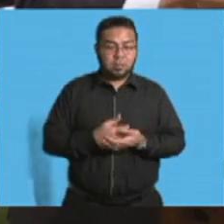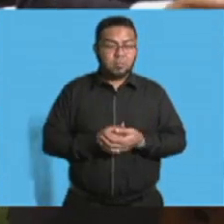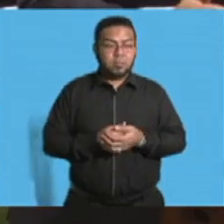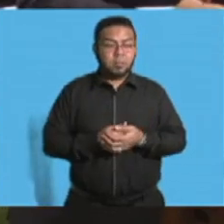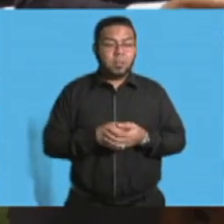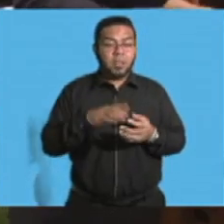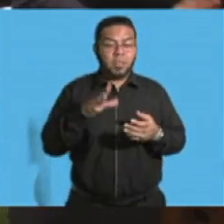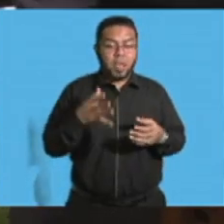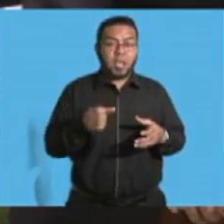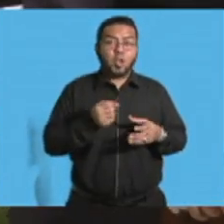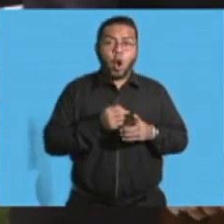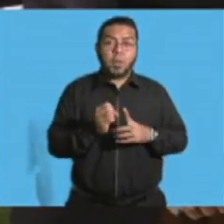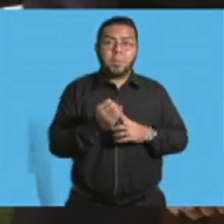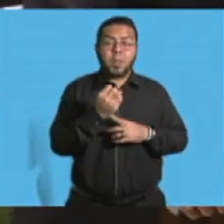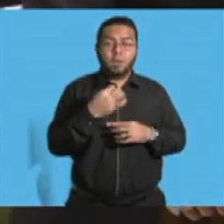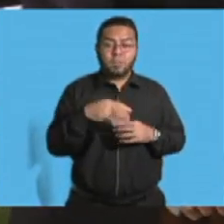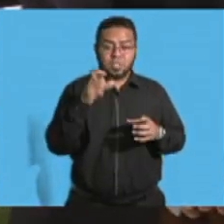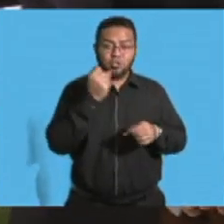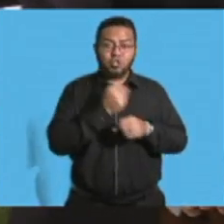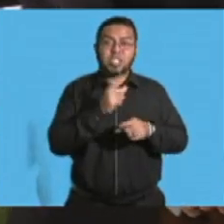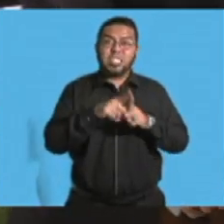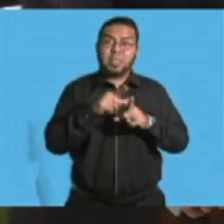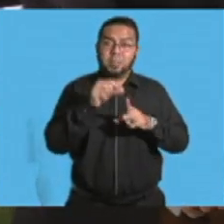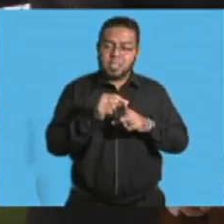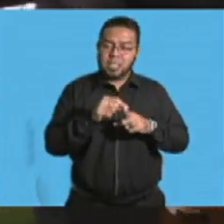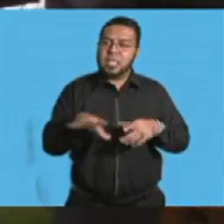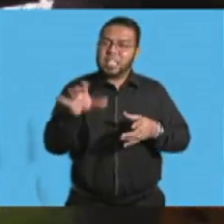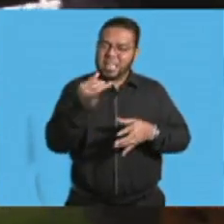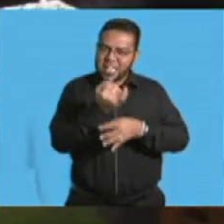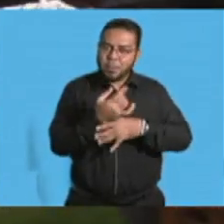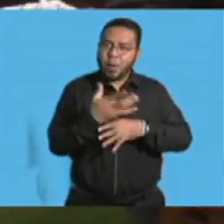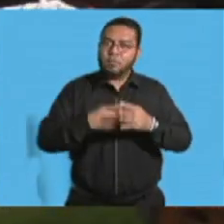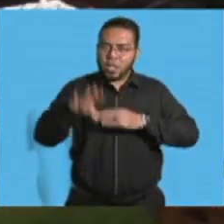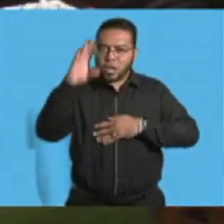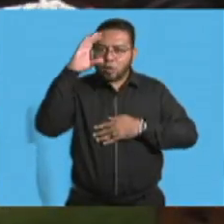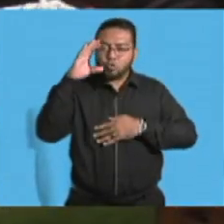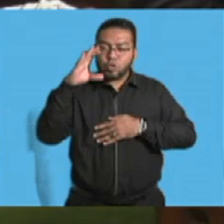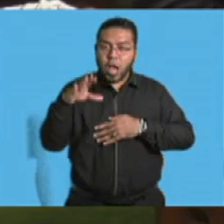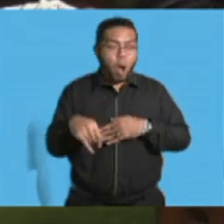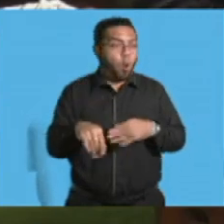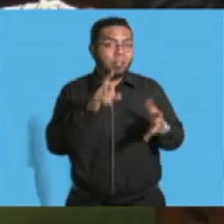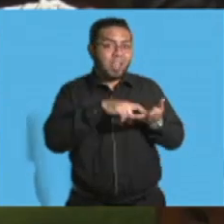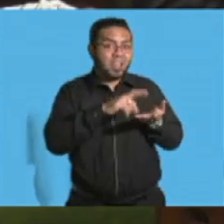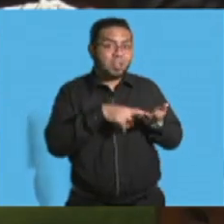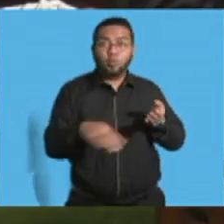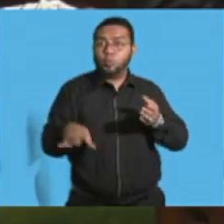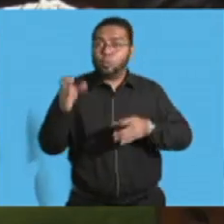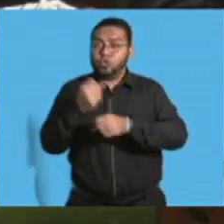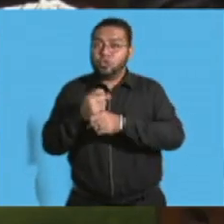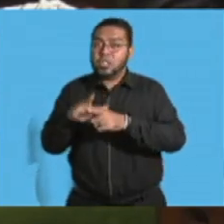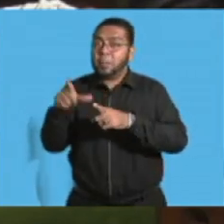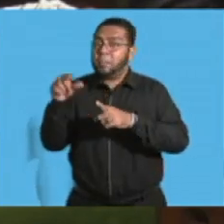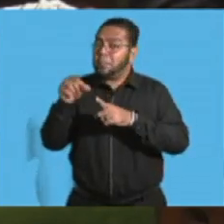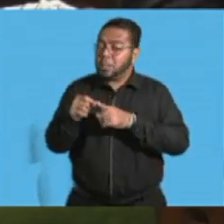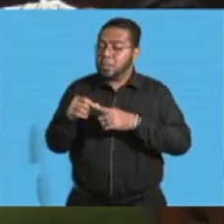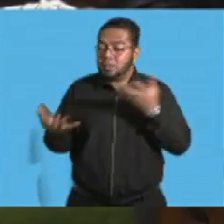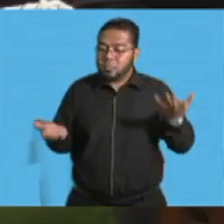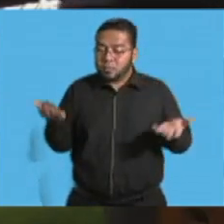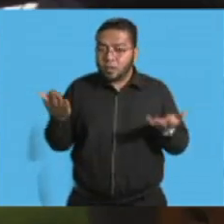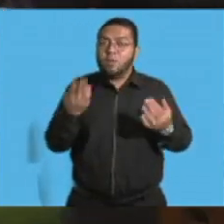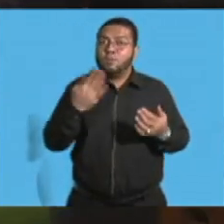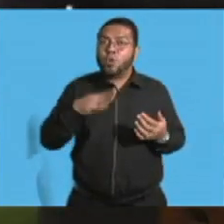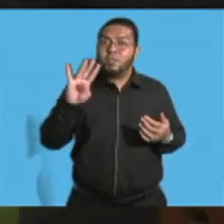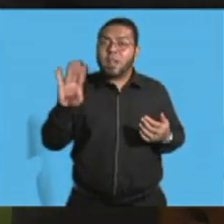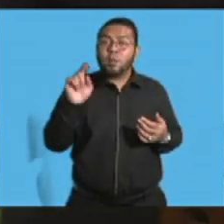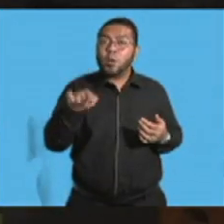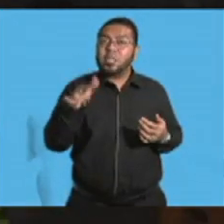or the GDP is the income of the country, Madam Speaker. And Madam Speaker, by that measure, our debt to GDP ratio stood at 45.6% at the end